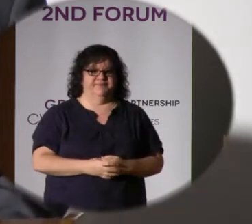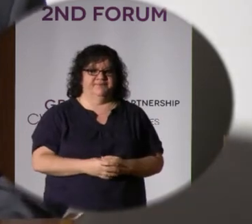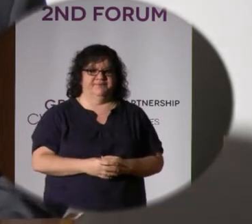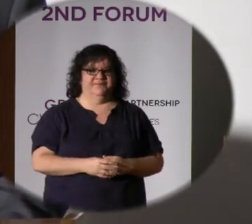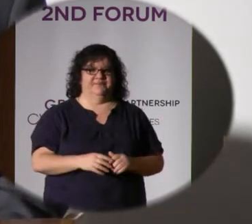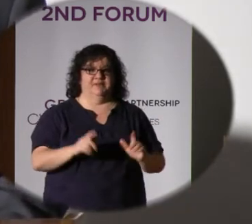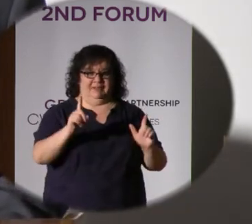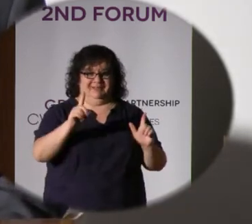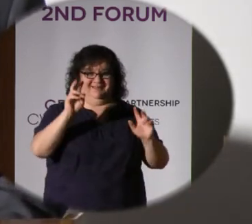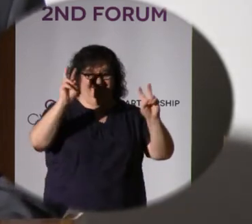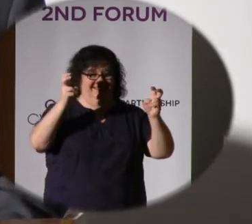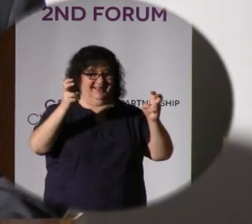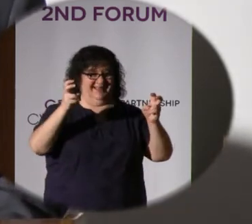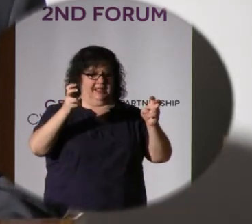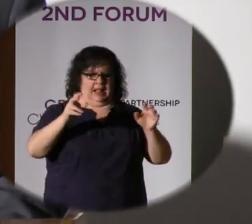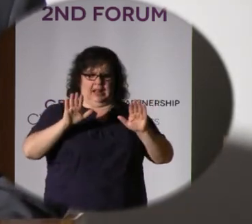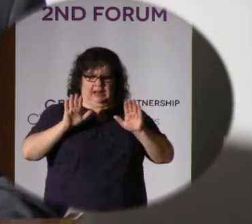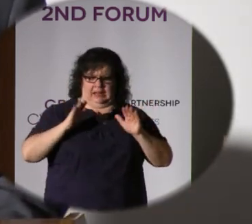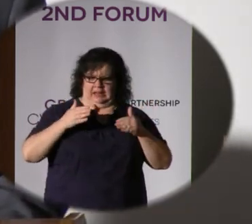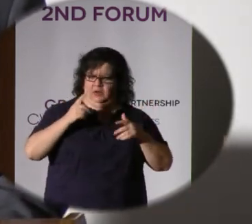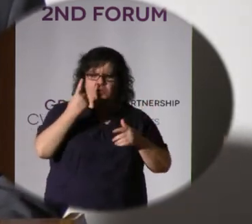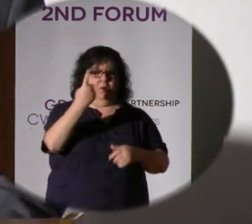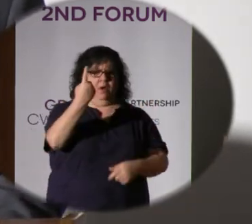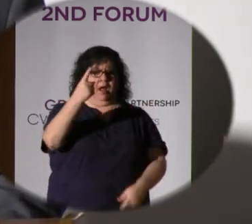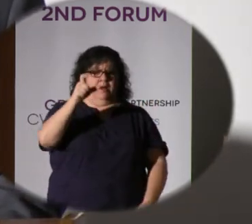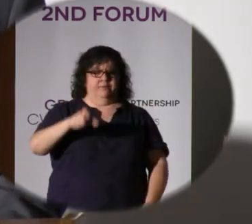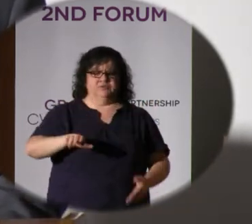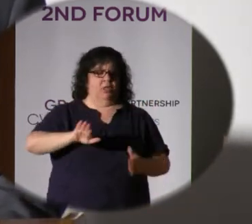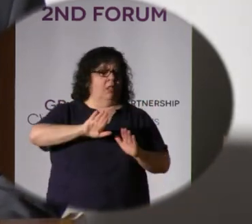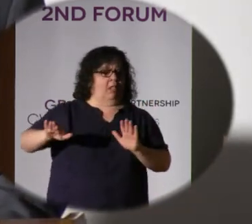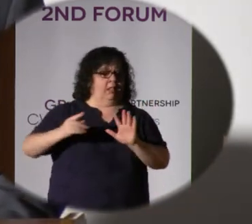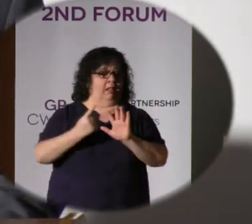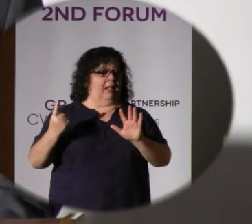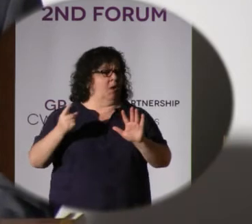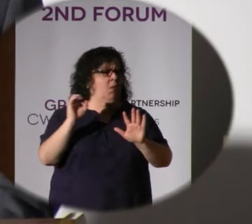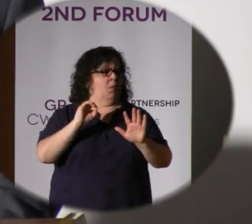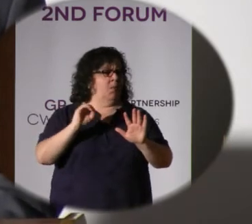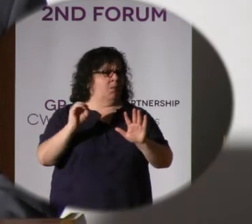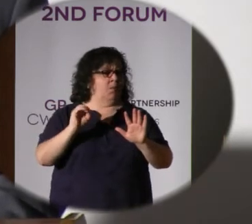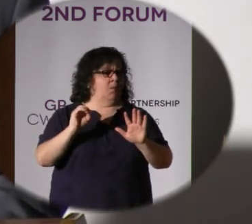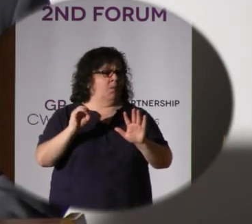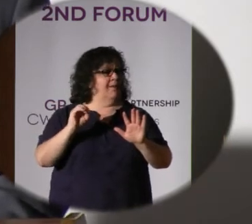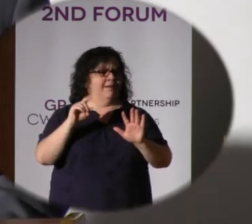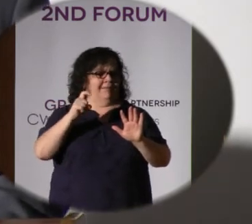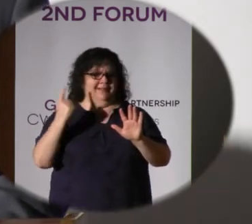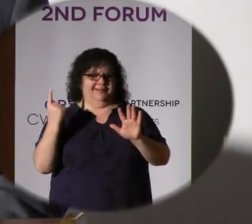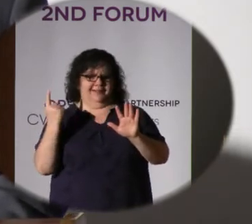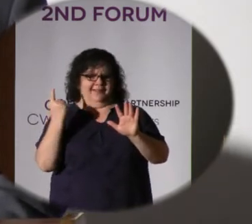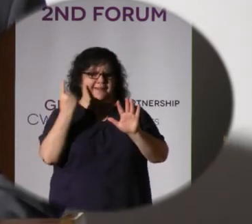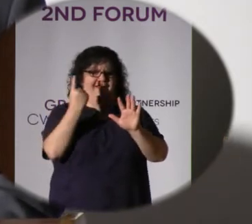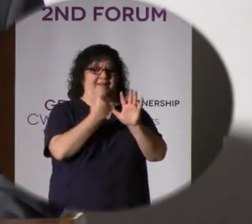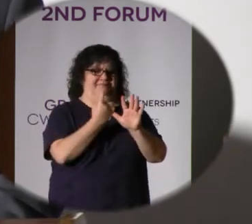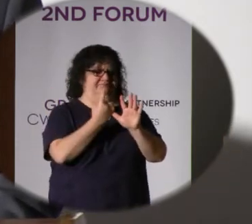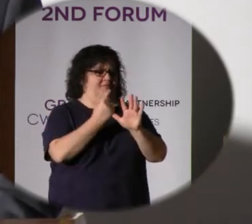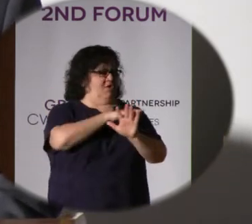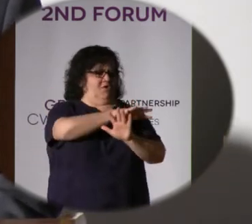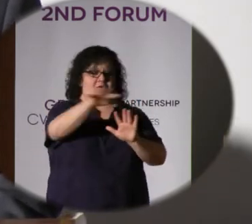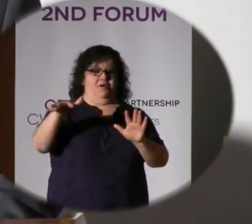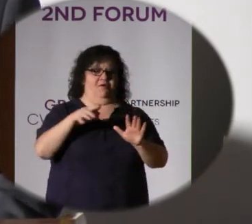behind. We also have the outcome of the high-level meeting on disability, which needs